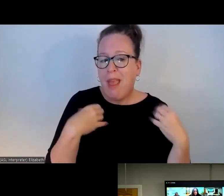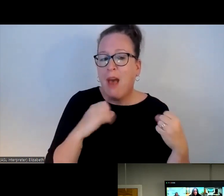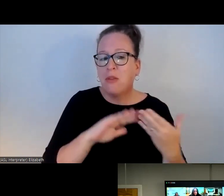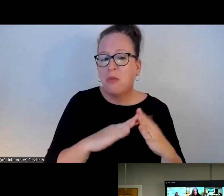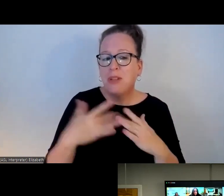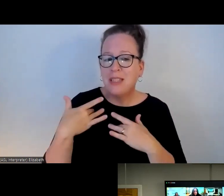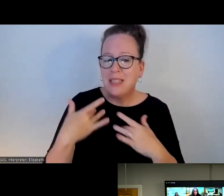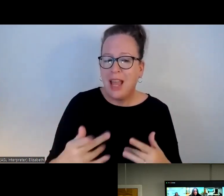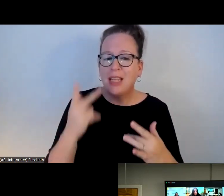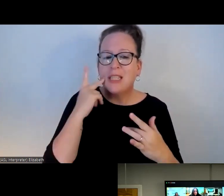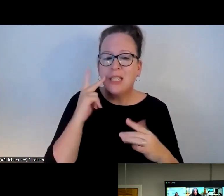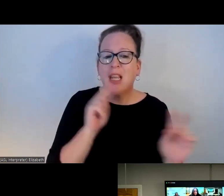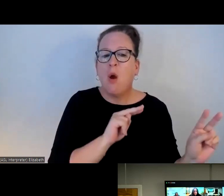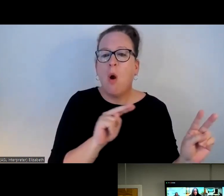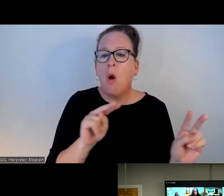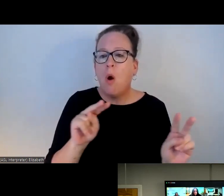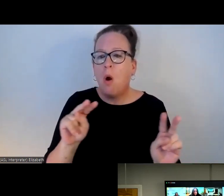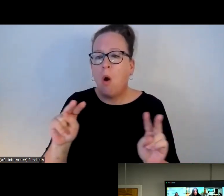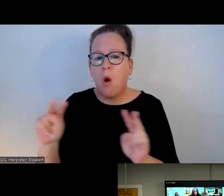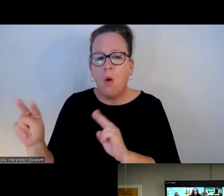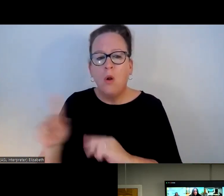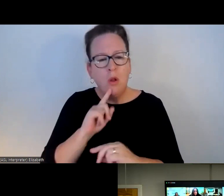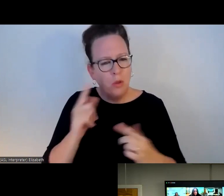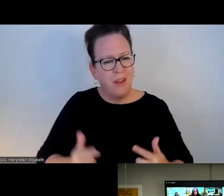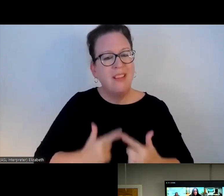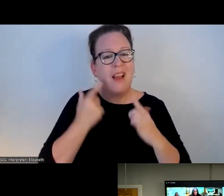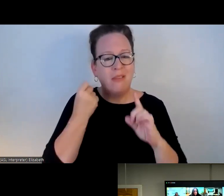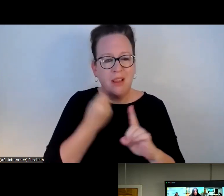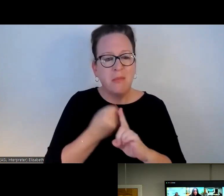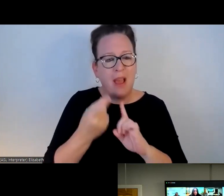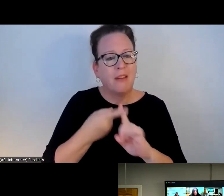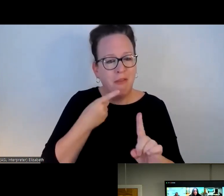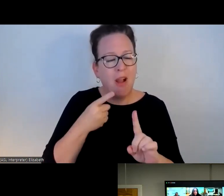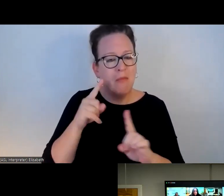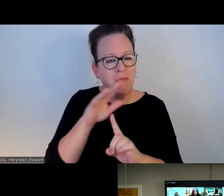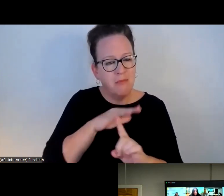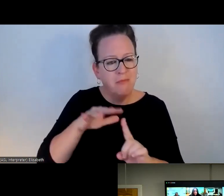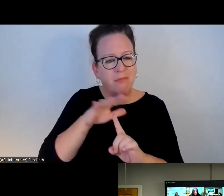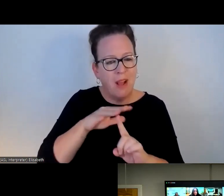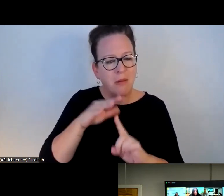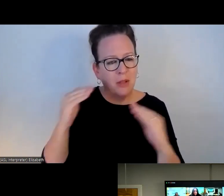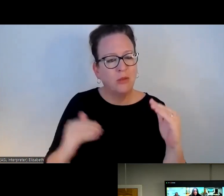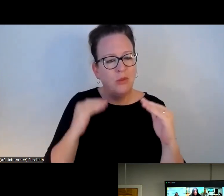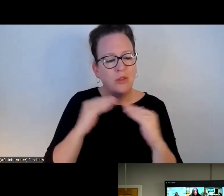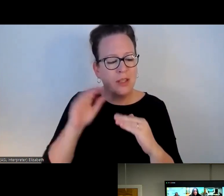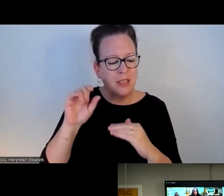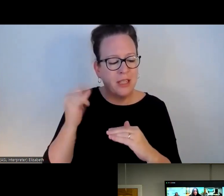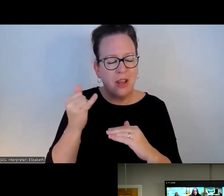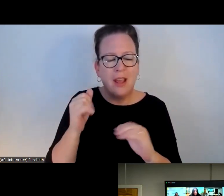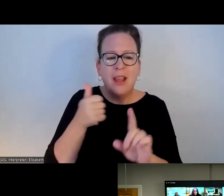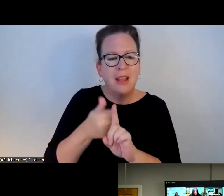an aggregated view of the real life impact of environmental justice and are able to provide that